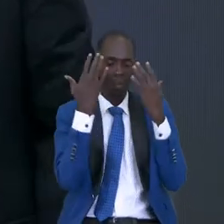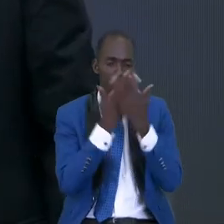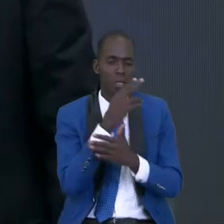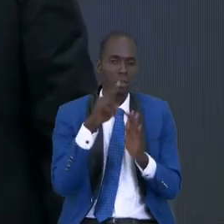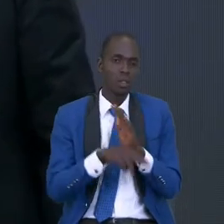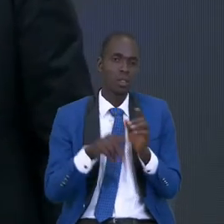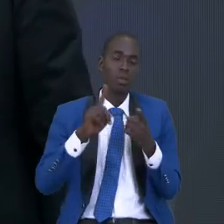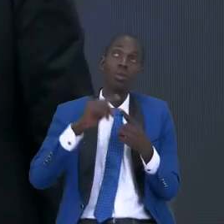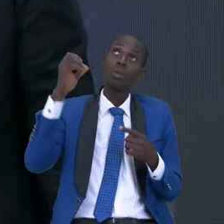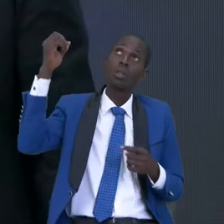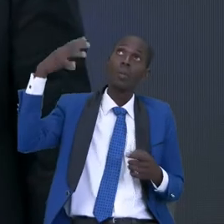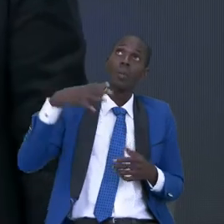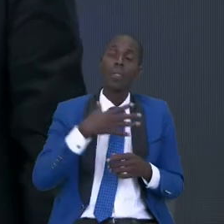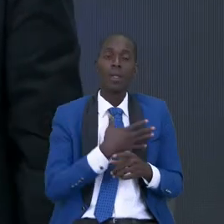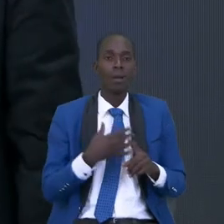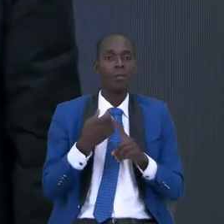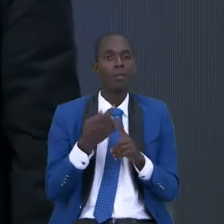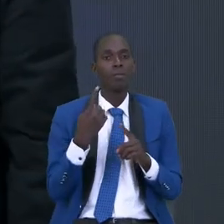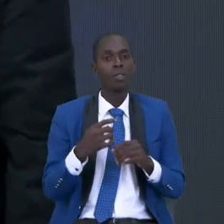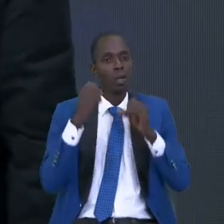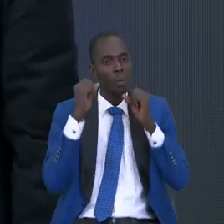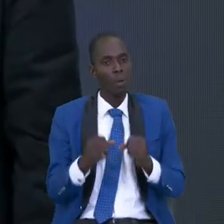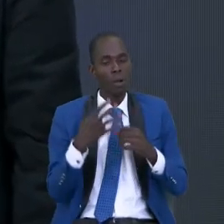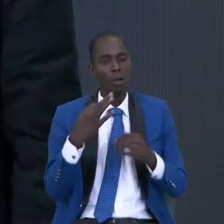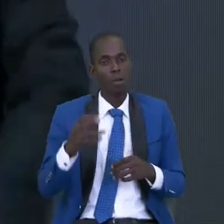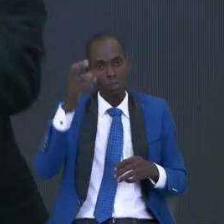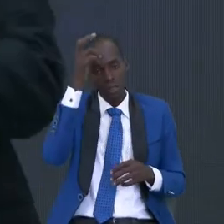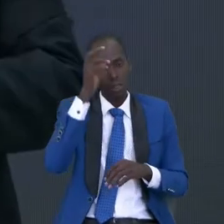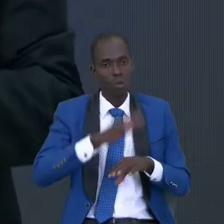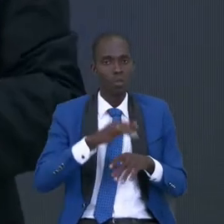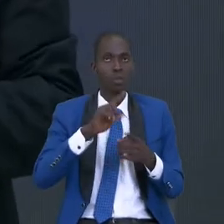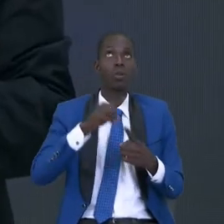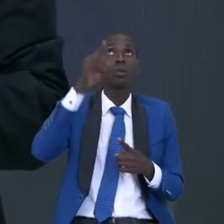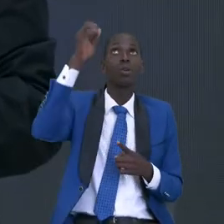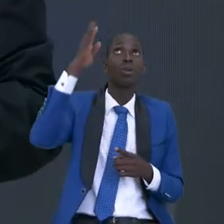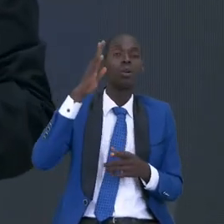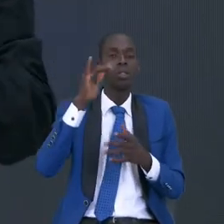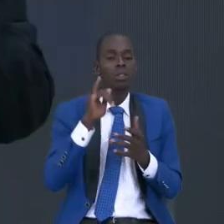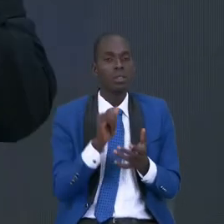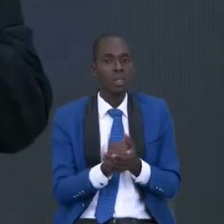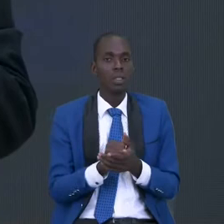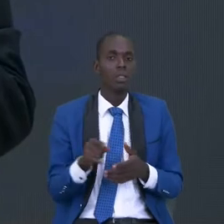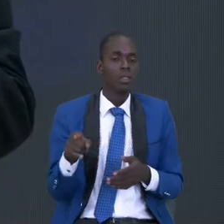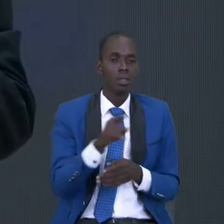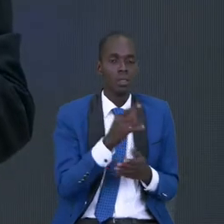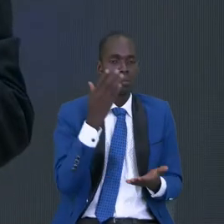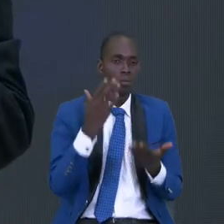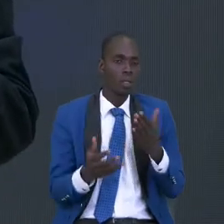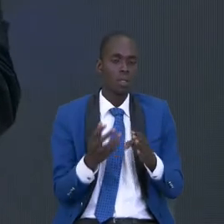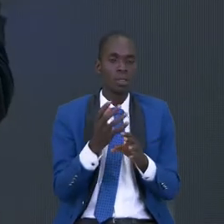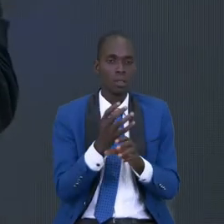light and from the power of Satan unto God, that they might